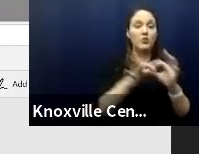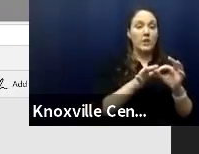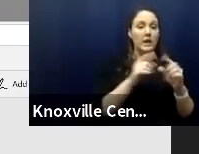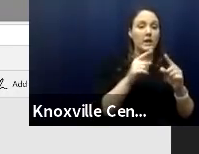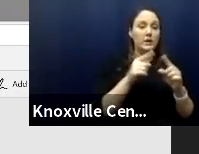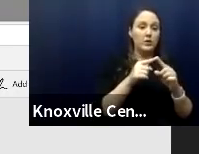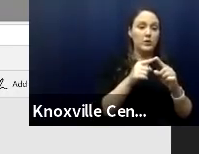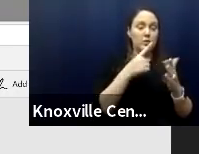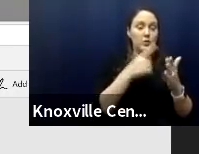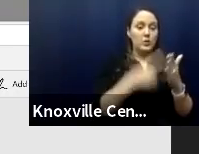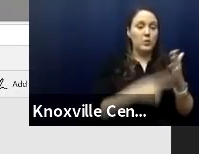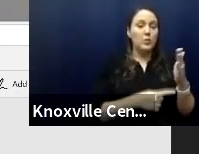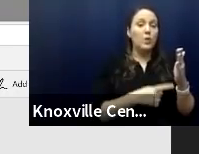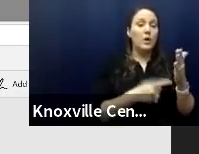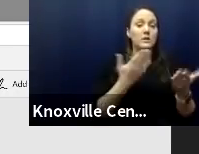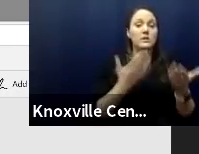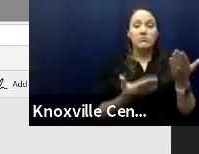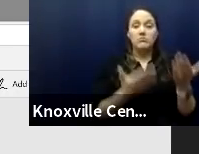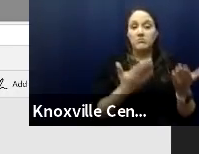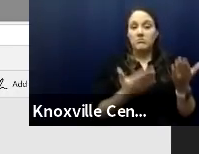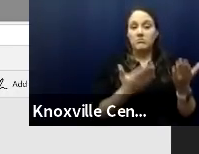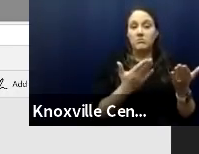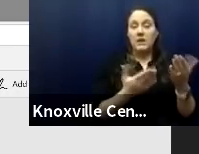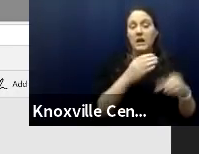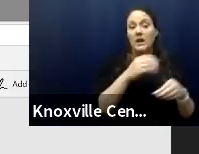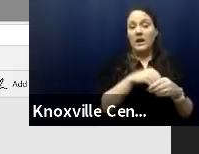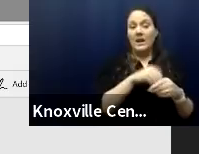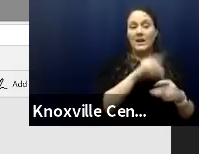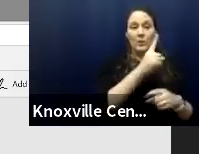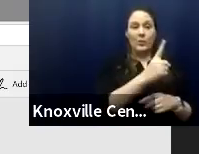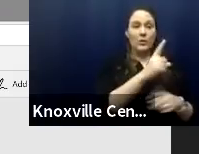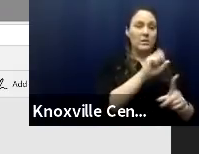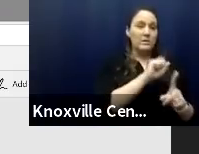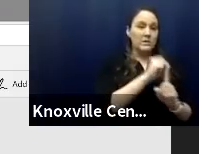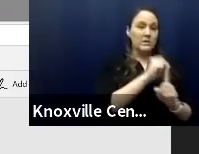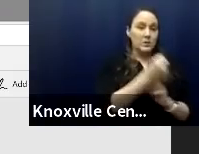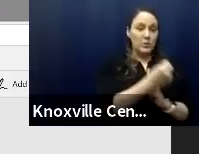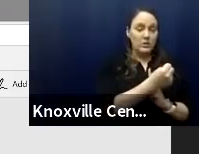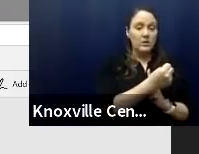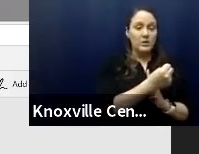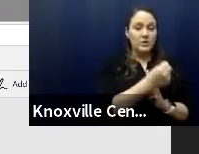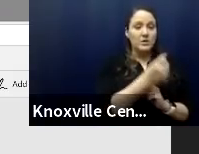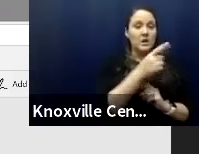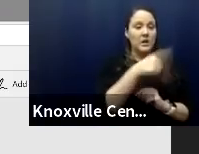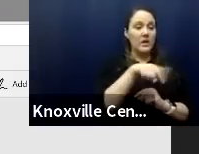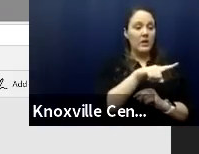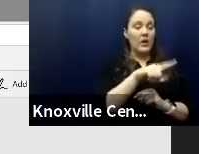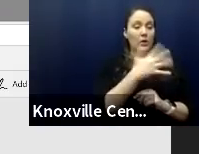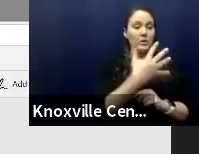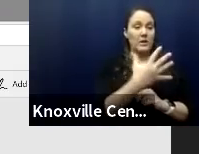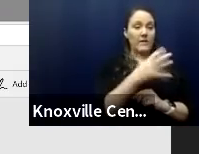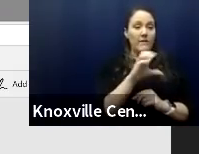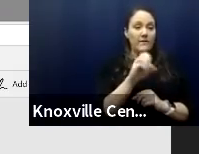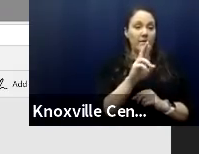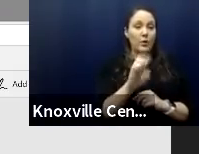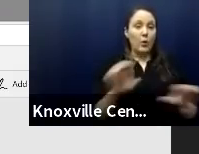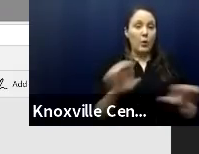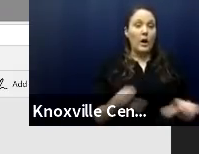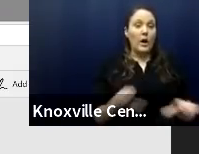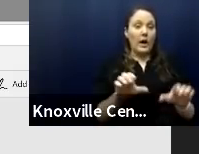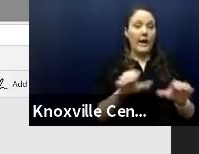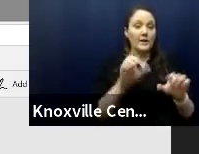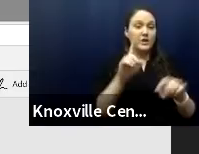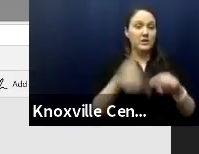the likelihood in a circumstance that those 5 core actions may not be